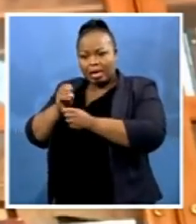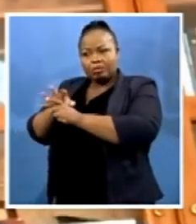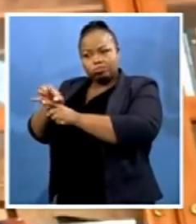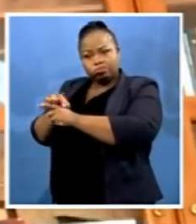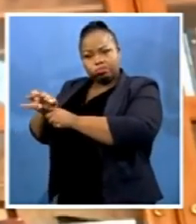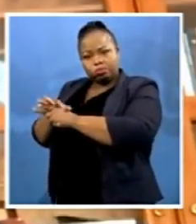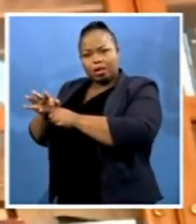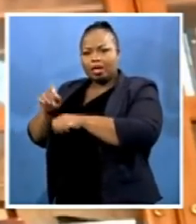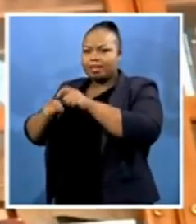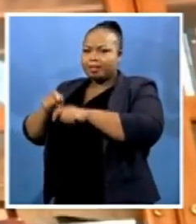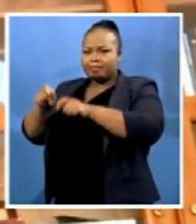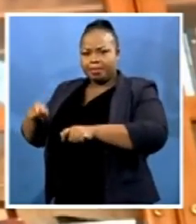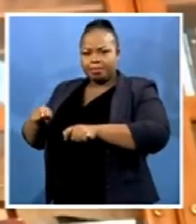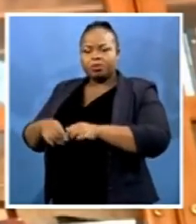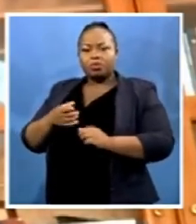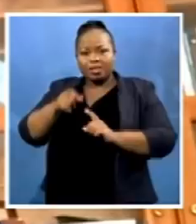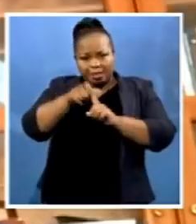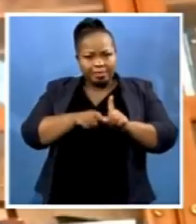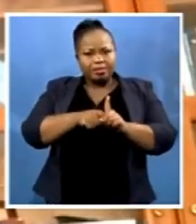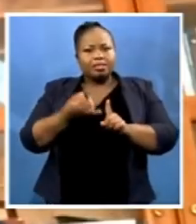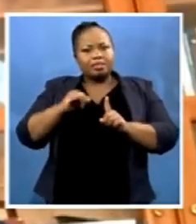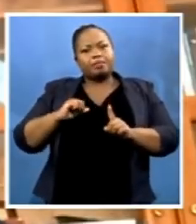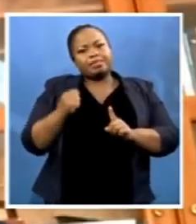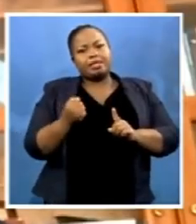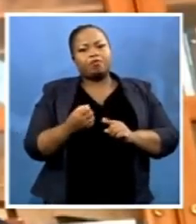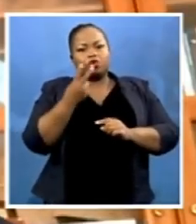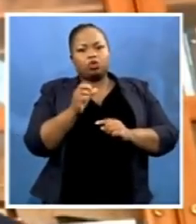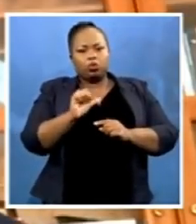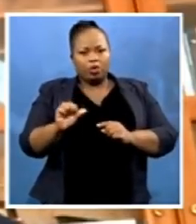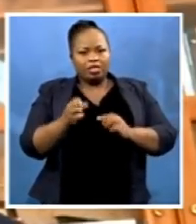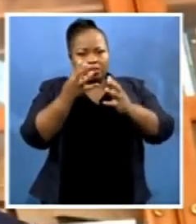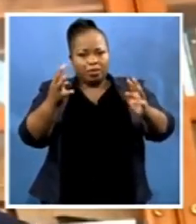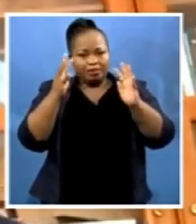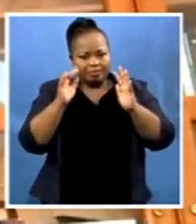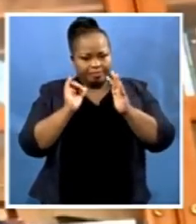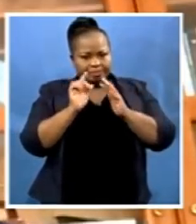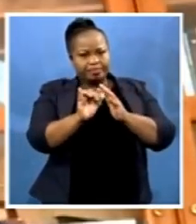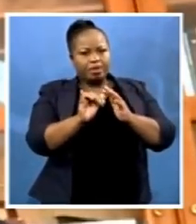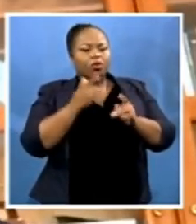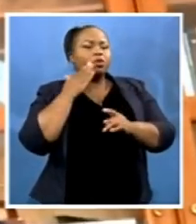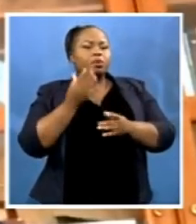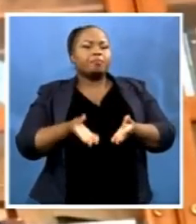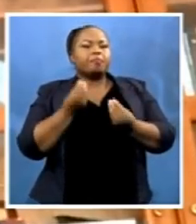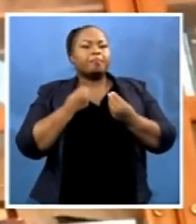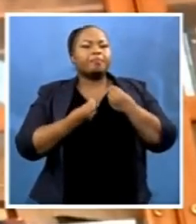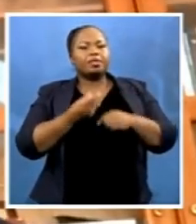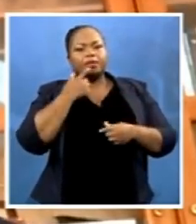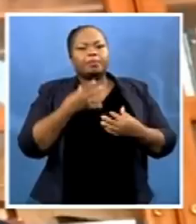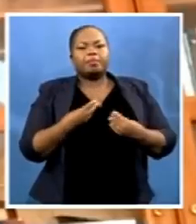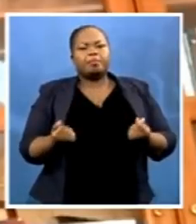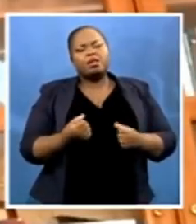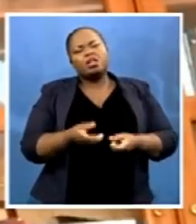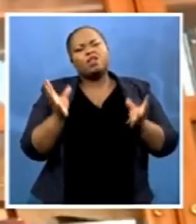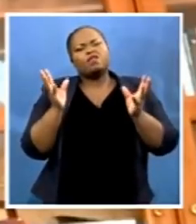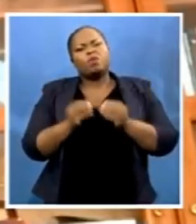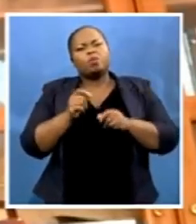kept for the 2 weeks until we have the treatment. At the moment, we've got very few people on ICU, about 30 of them,